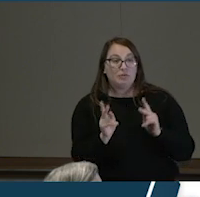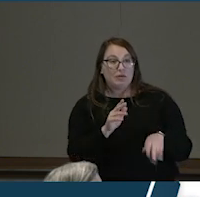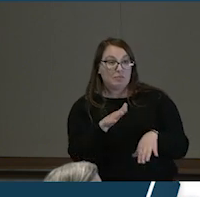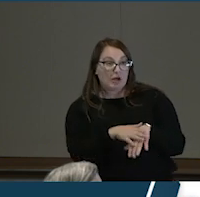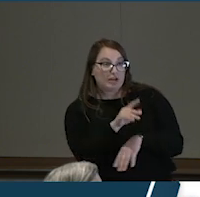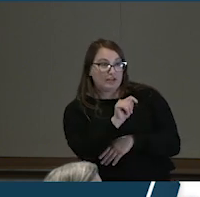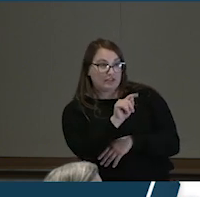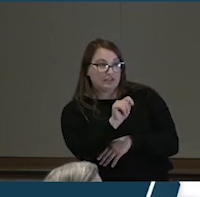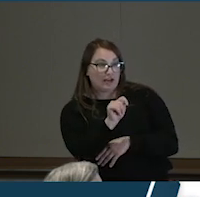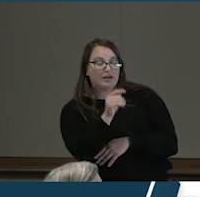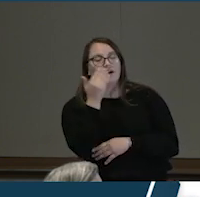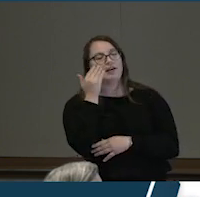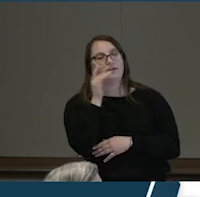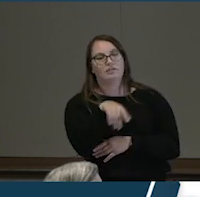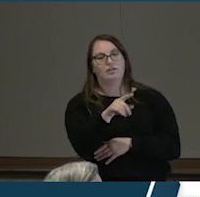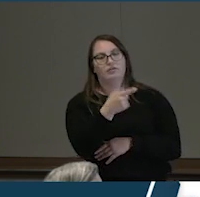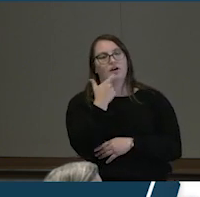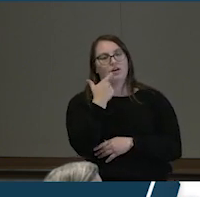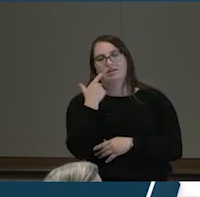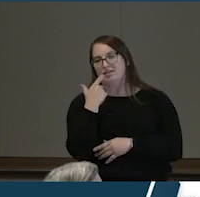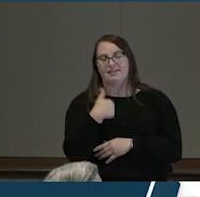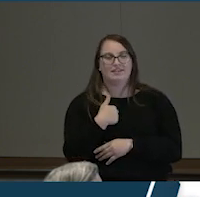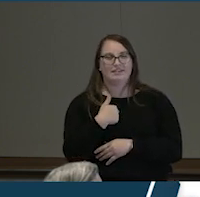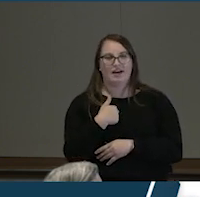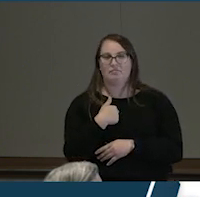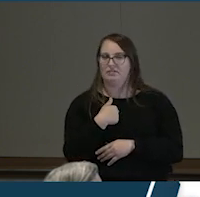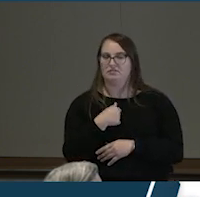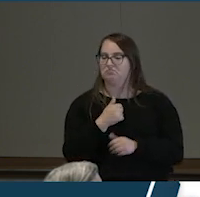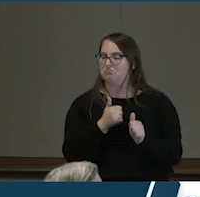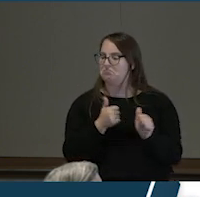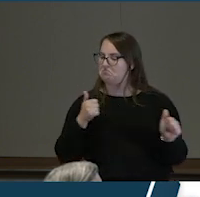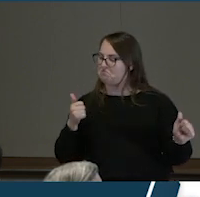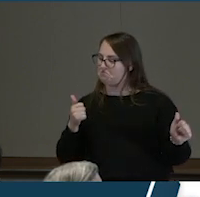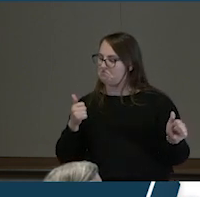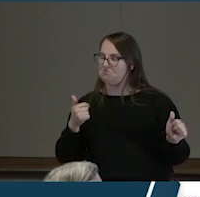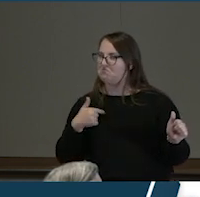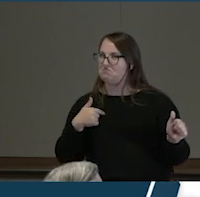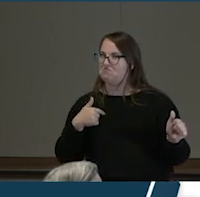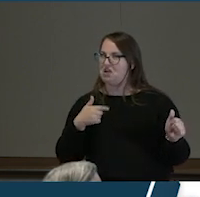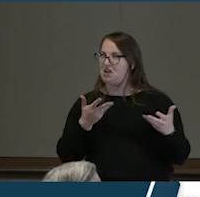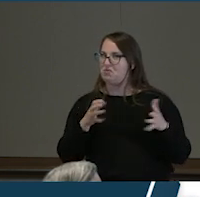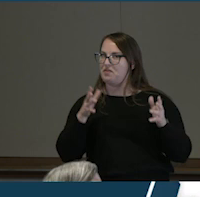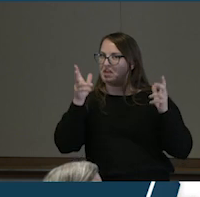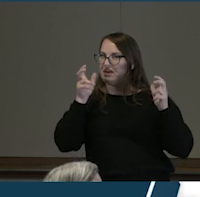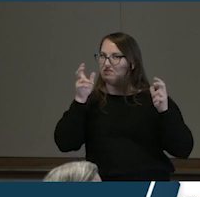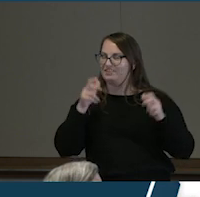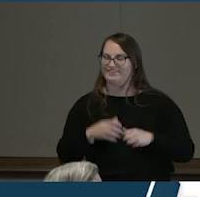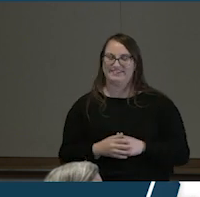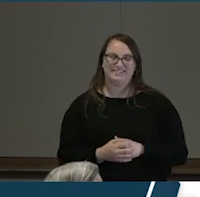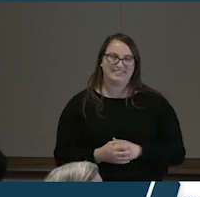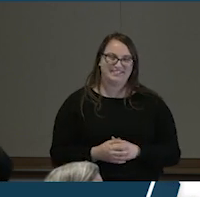addicted to TikTok. So I'm going to stay away from that. That's an evil I don't need to be in. But